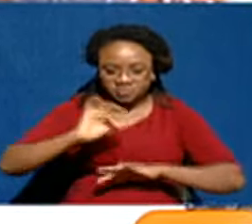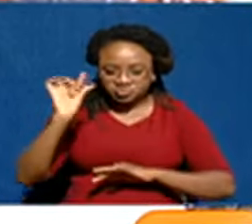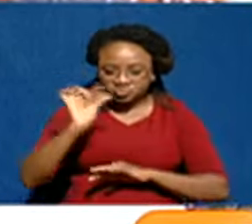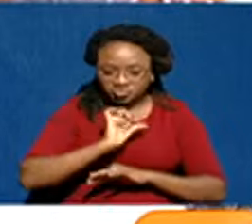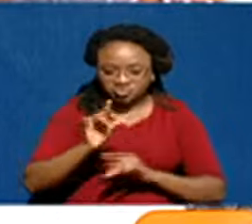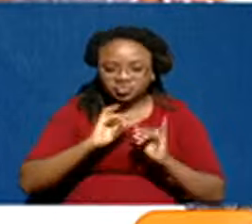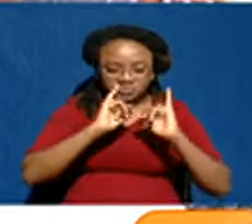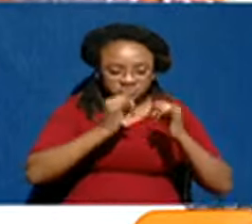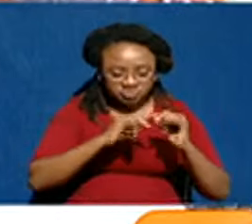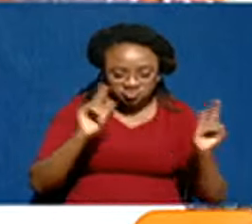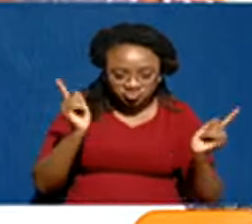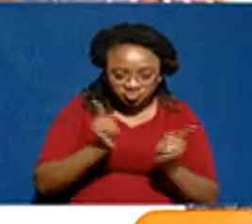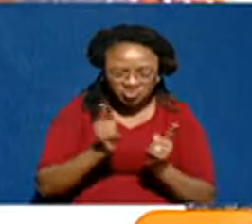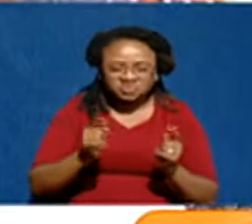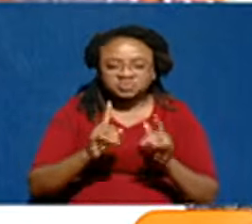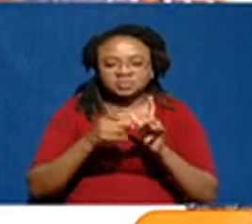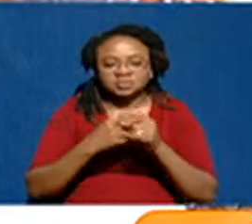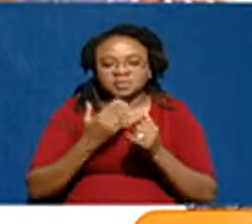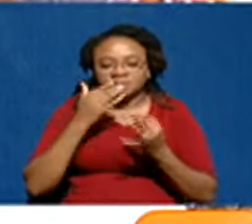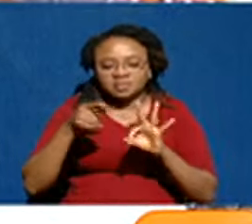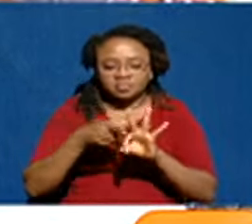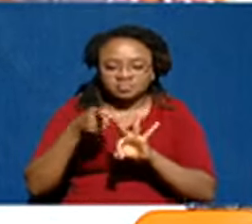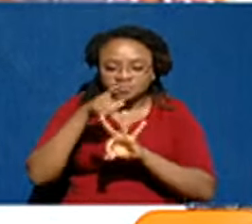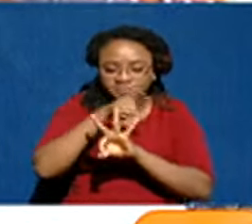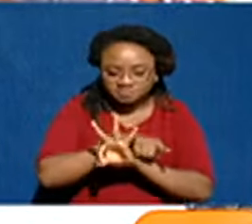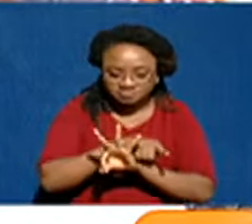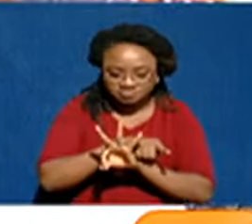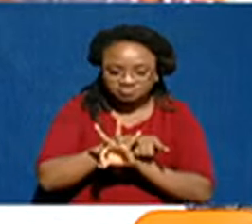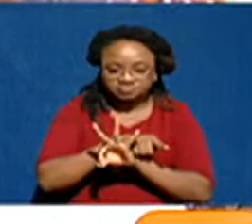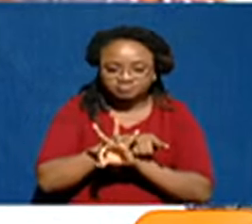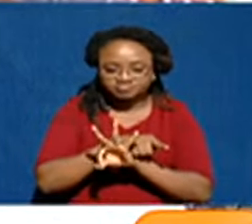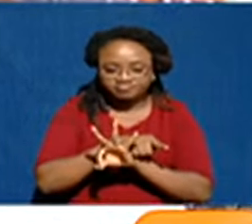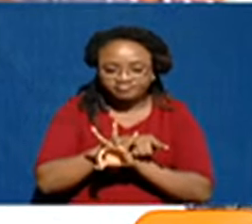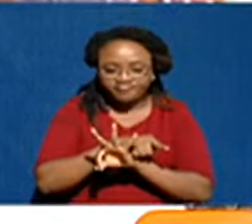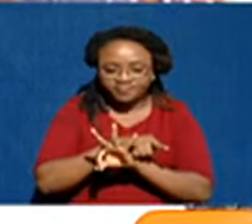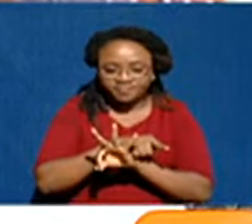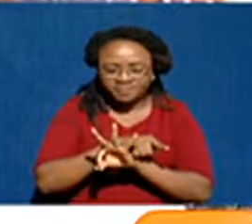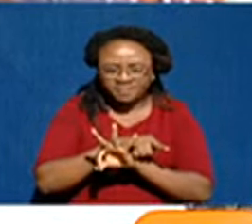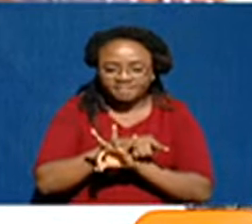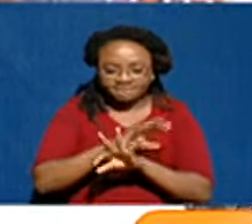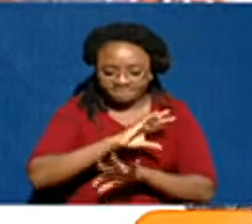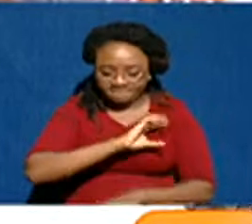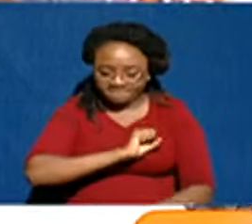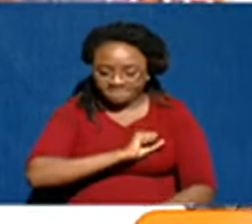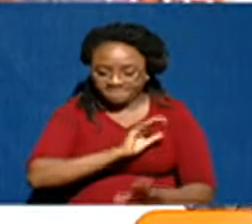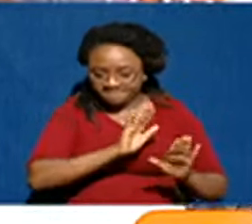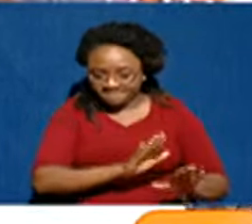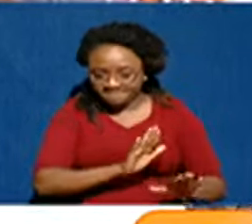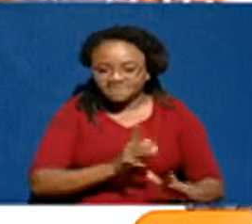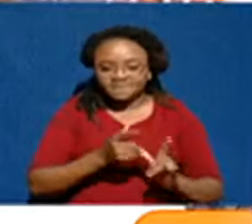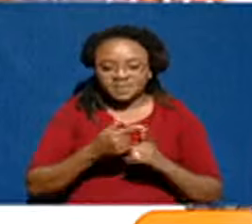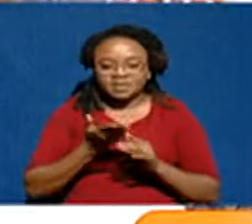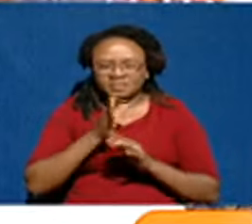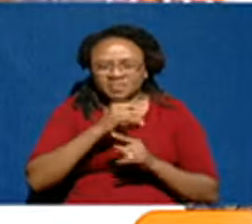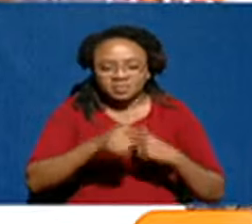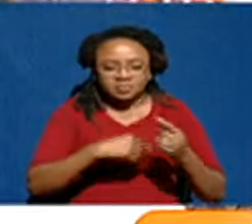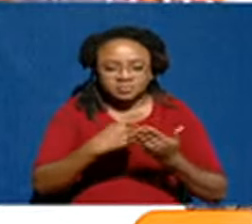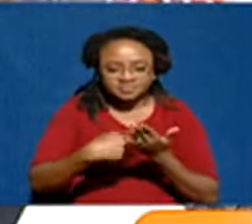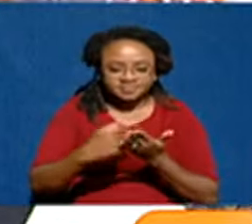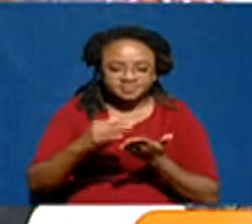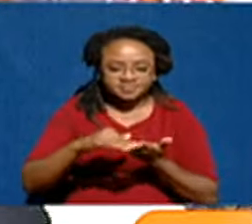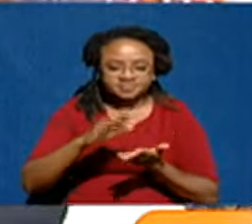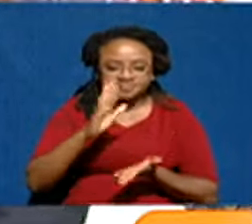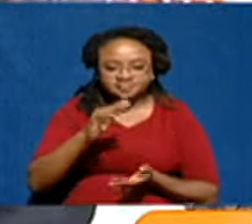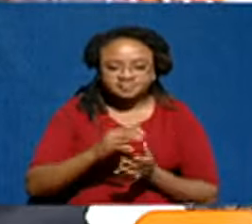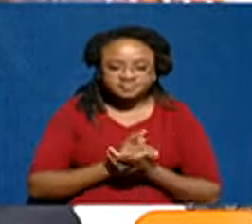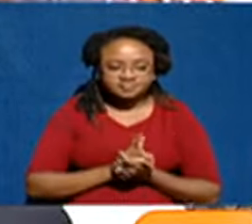news. Peterson Washira, Dr. Davji Atellah, and Piers Nyakundi, hang tight, relax, and we'll come back to you and talk some more. And then we'll